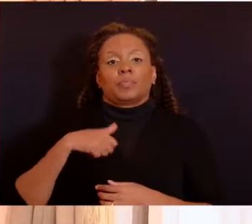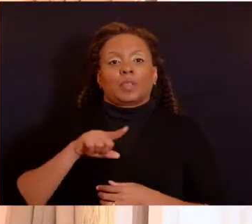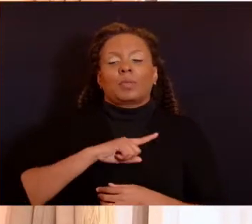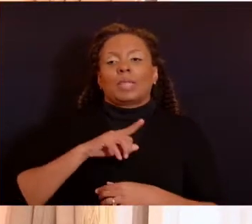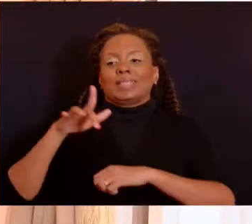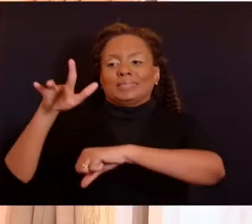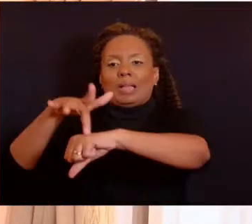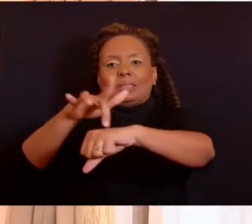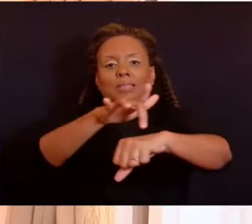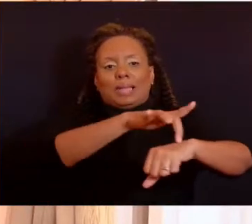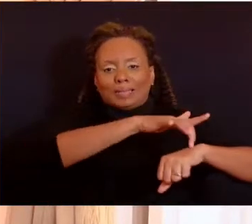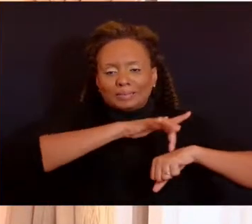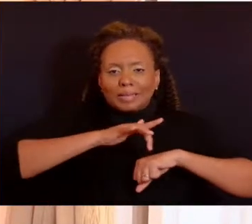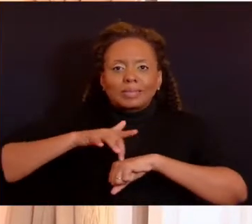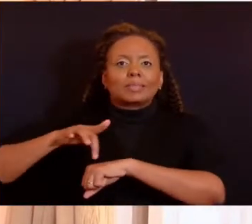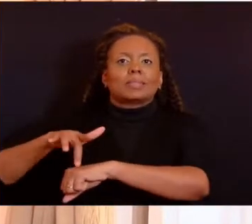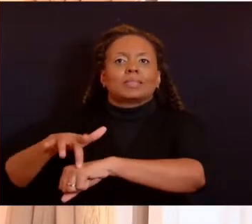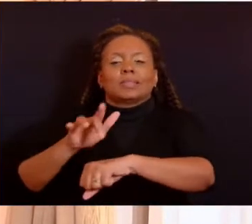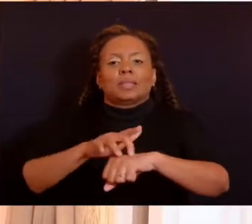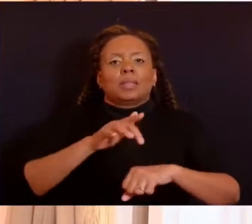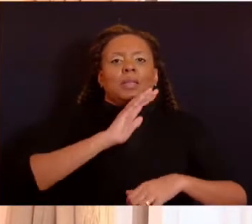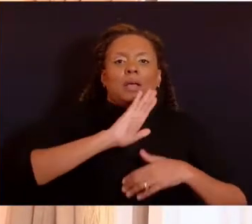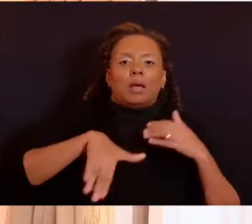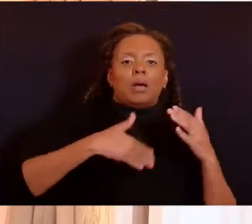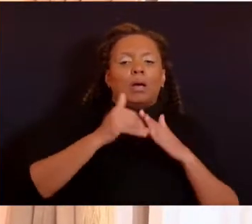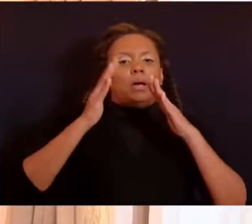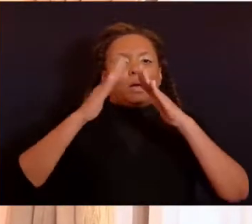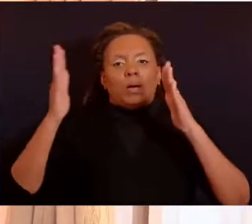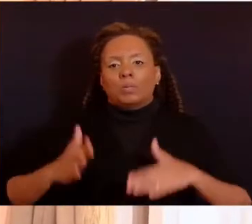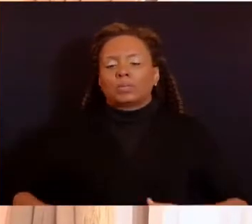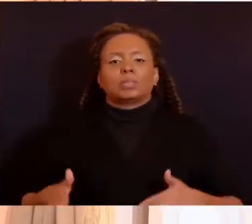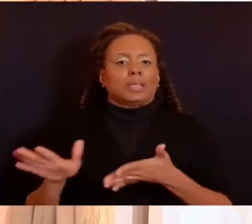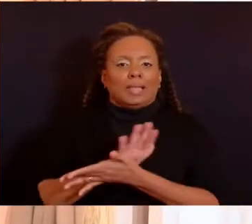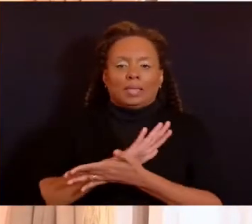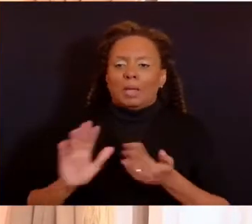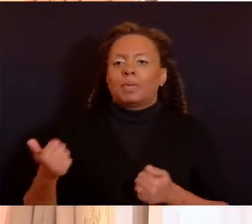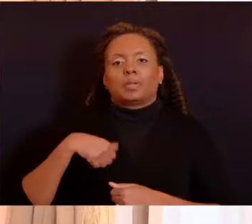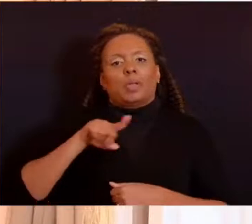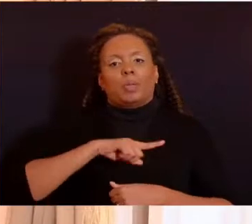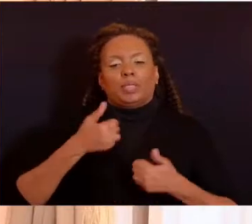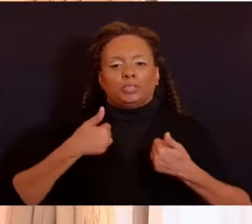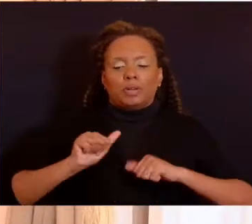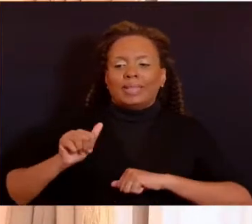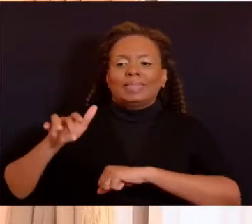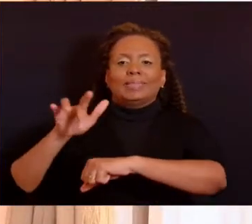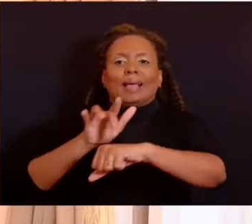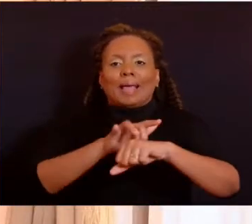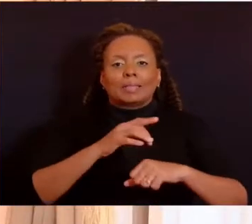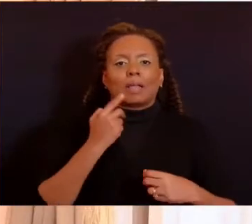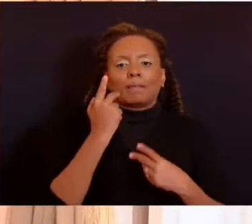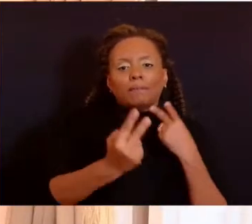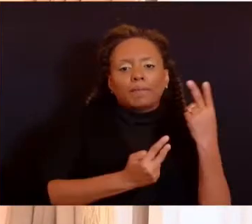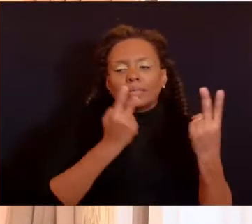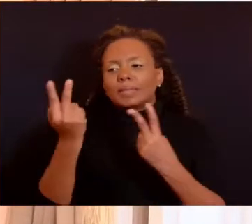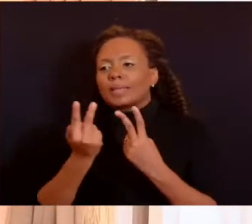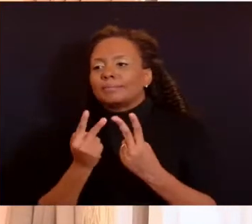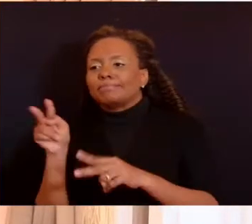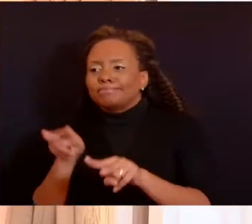and tried to reach out to every single house that has been reported as damaged to the Department of Emergency